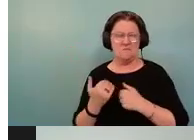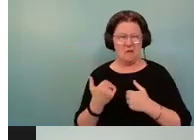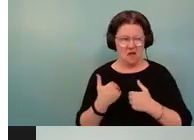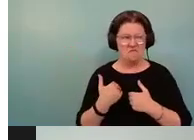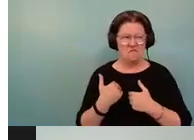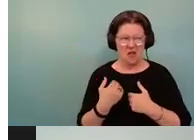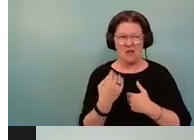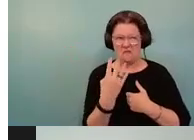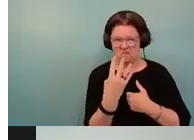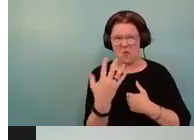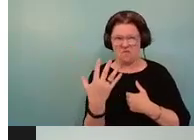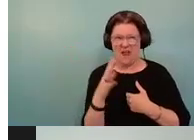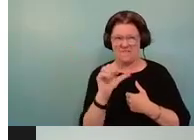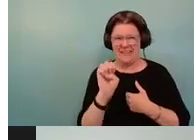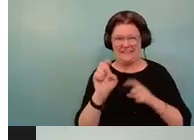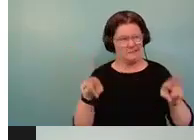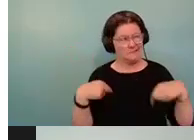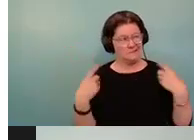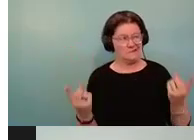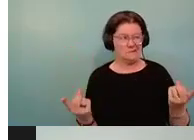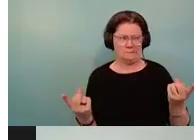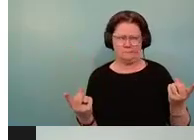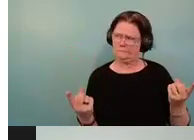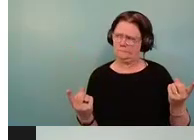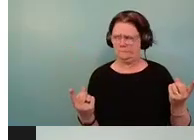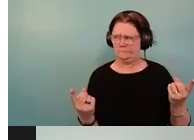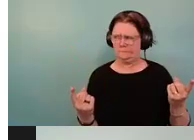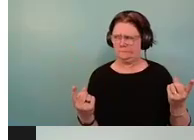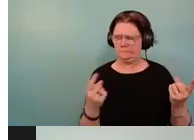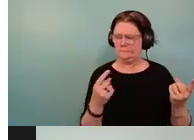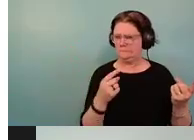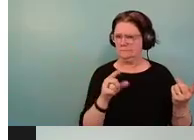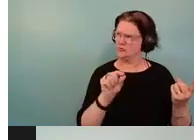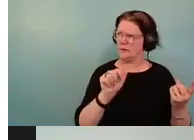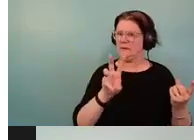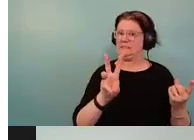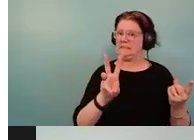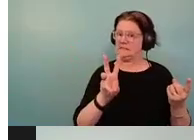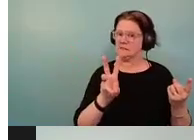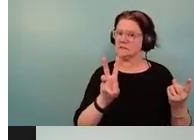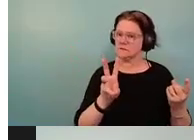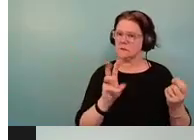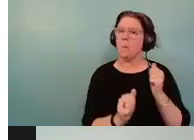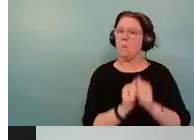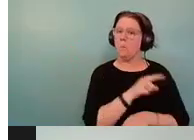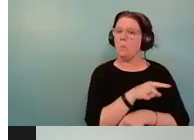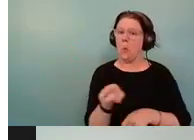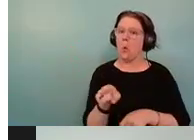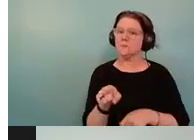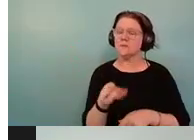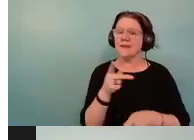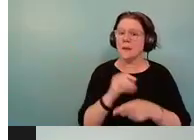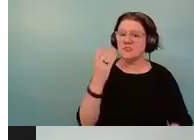4 or 5 caregiver cases in the last, I don't know, since the beginning of the year, and most of them retained their